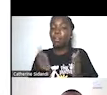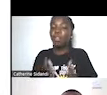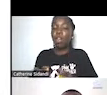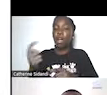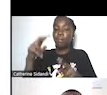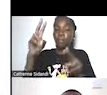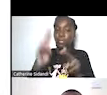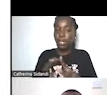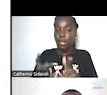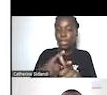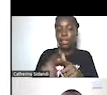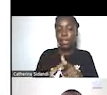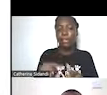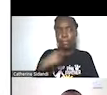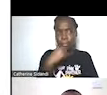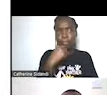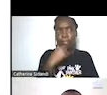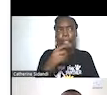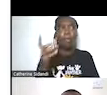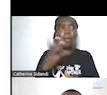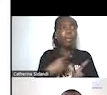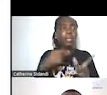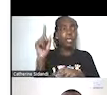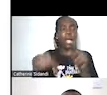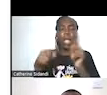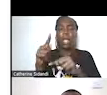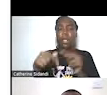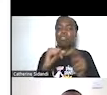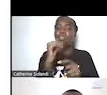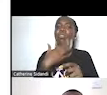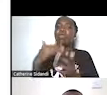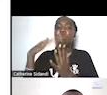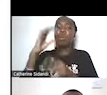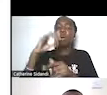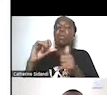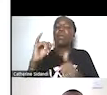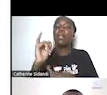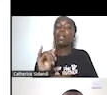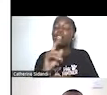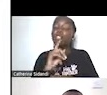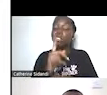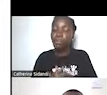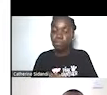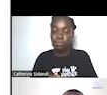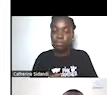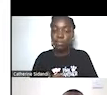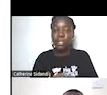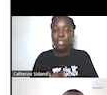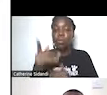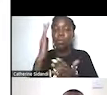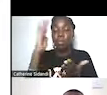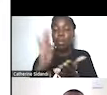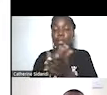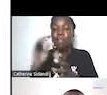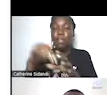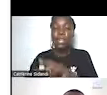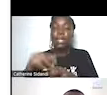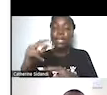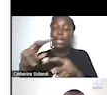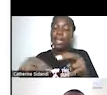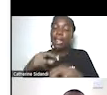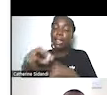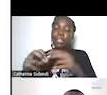graph, give me the graph, then you give the graph, don't want to know more about it. So you need to bridge that gap. The executive not believing in the analyst not taking up